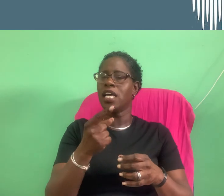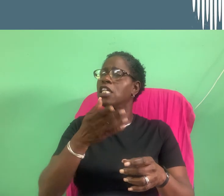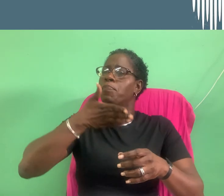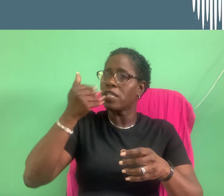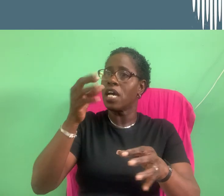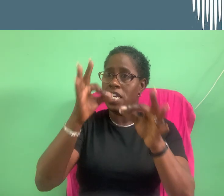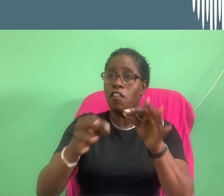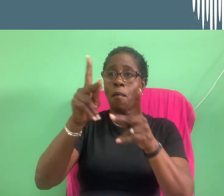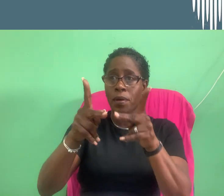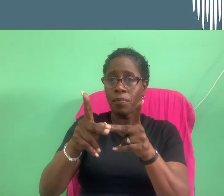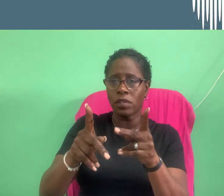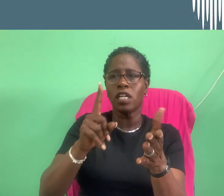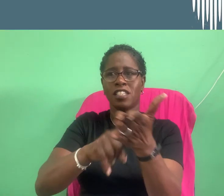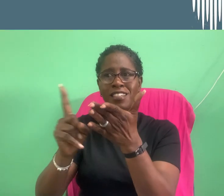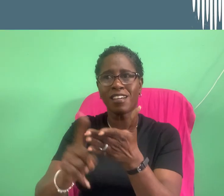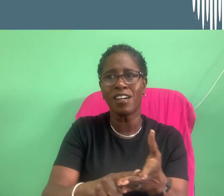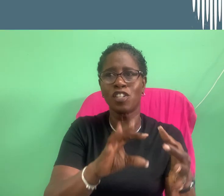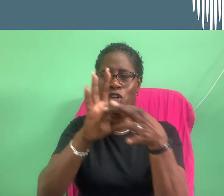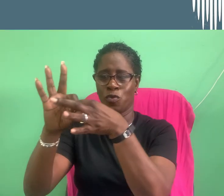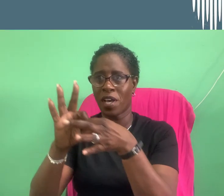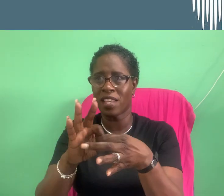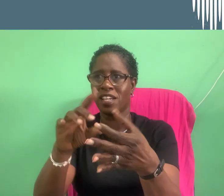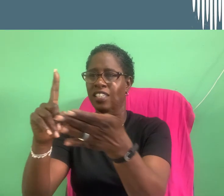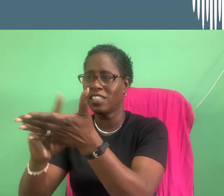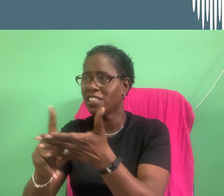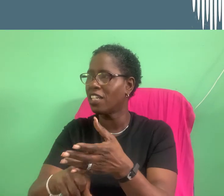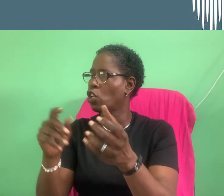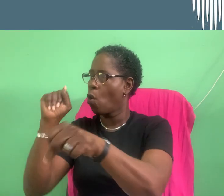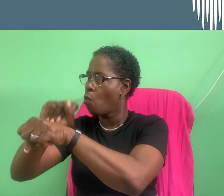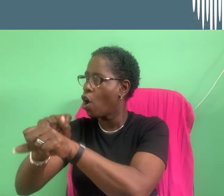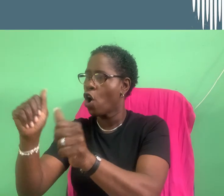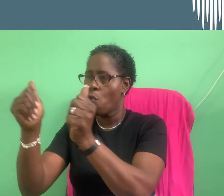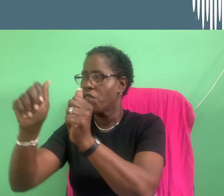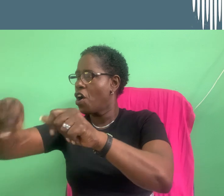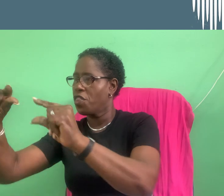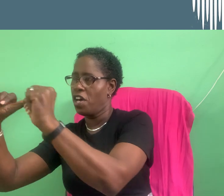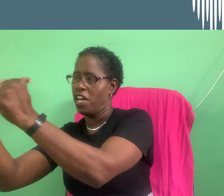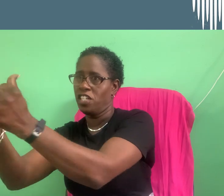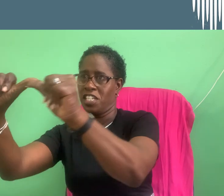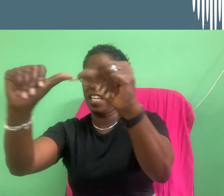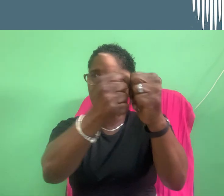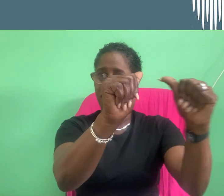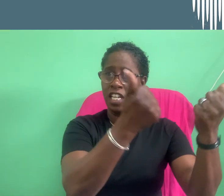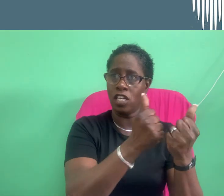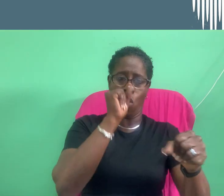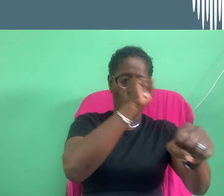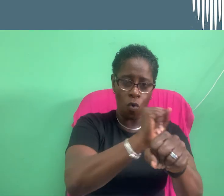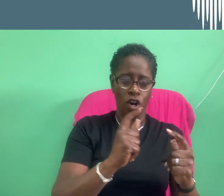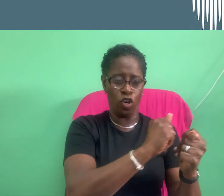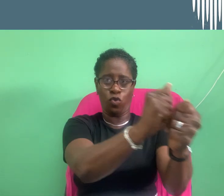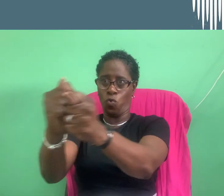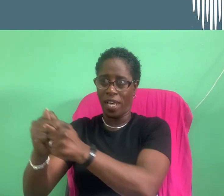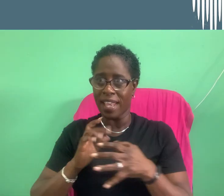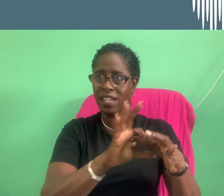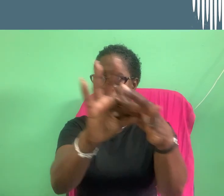and relationships with all sorts of different agencies and resources throughout the community, whether that has to do with